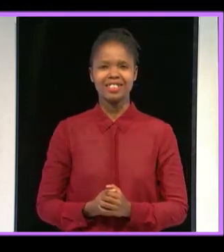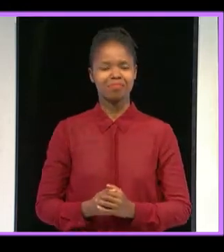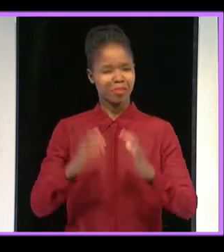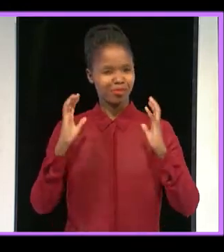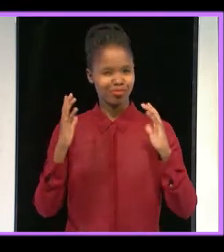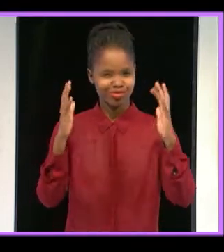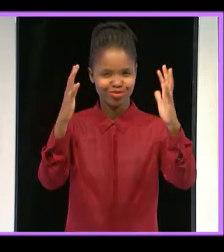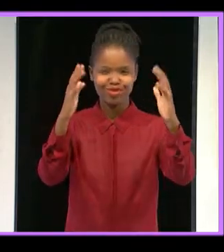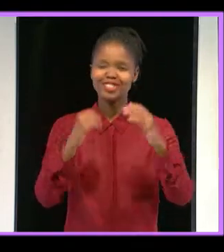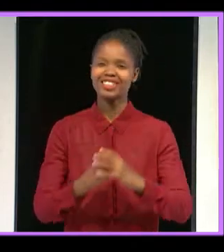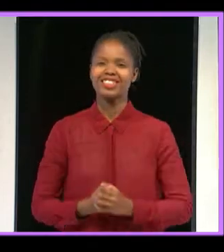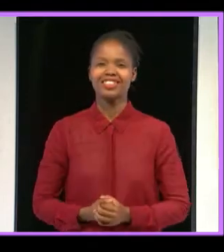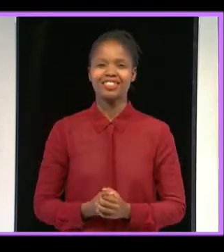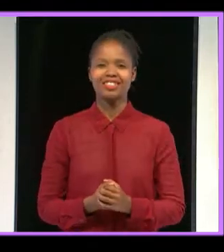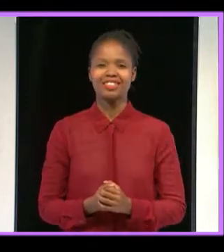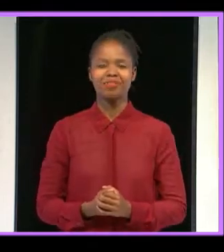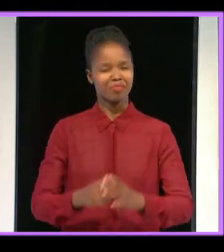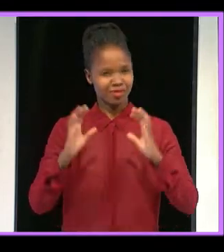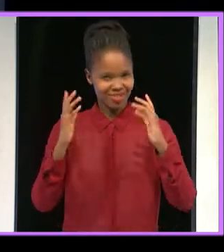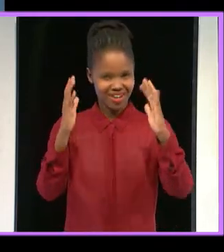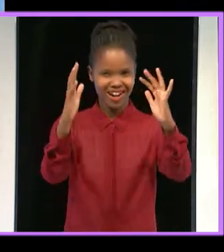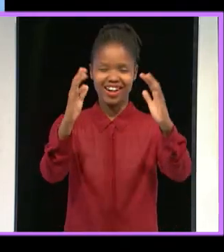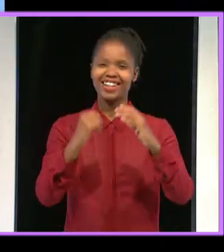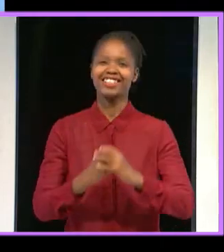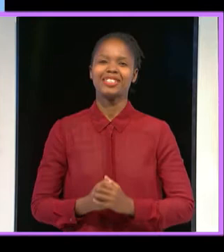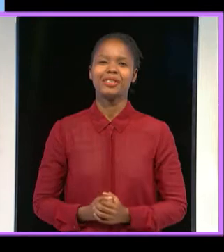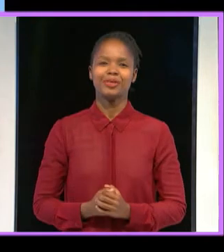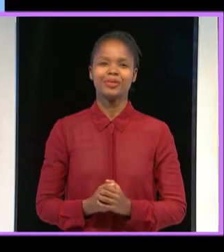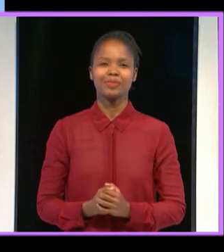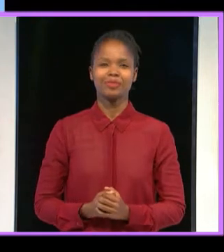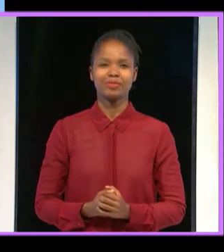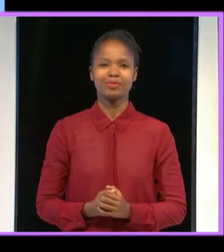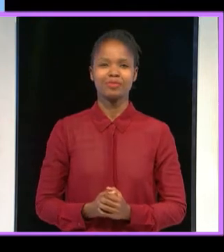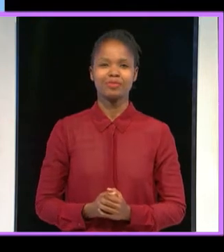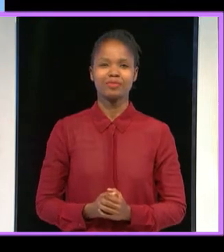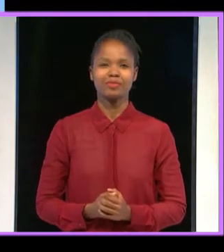Well done. Well done.